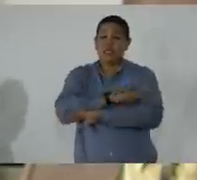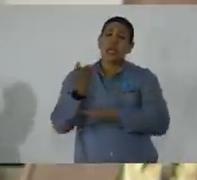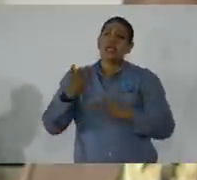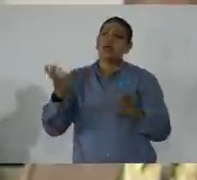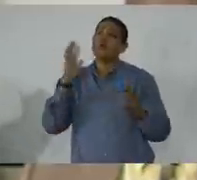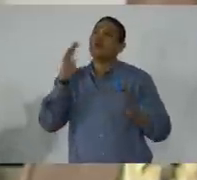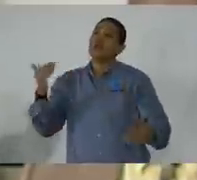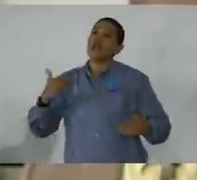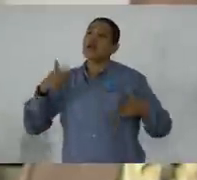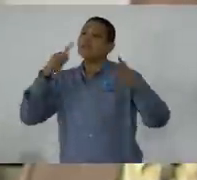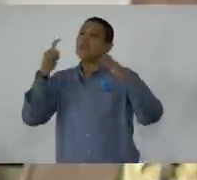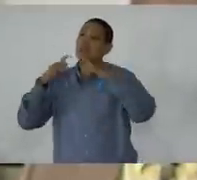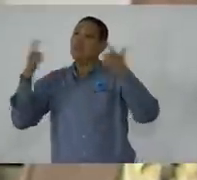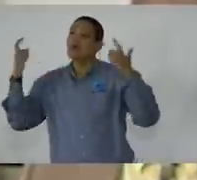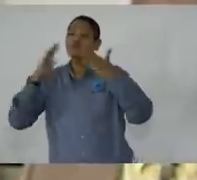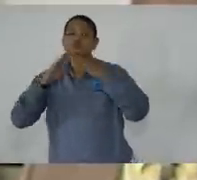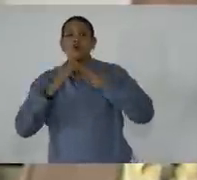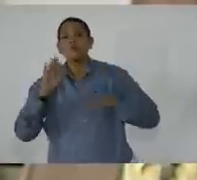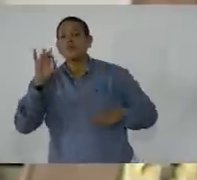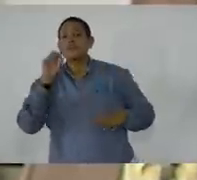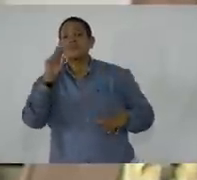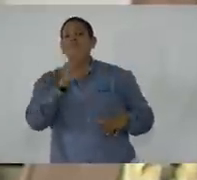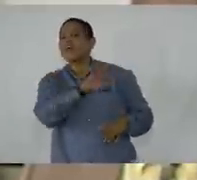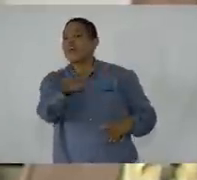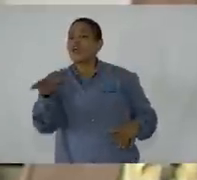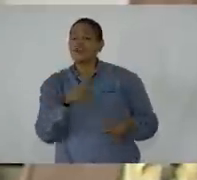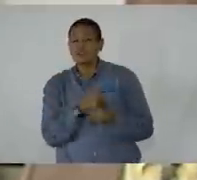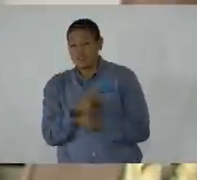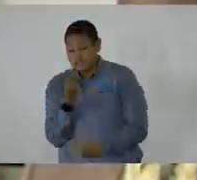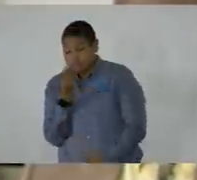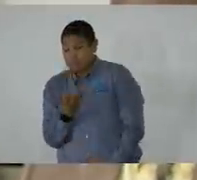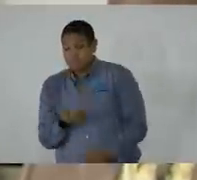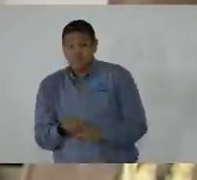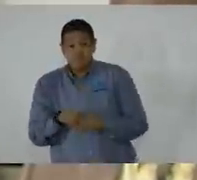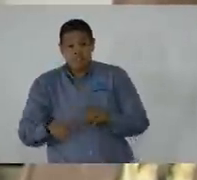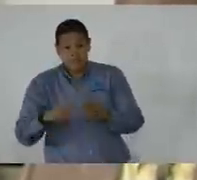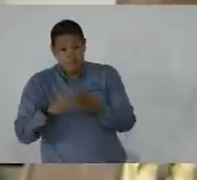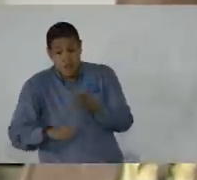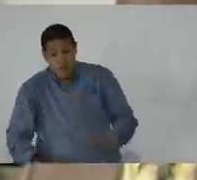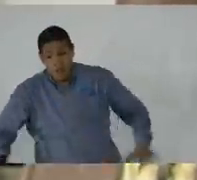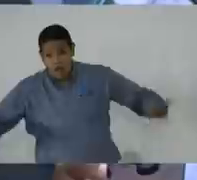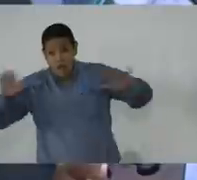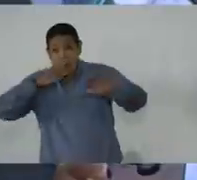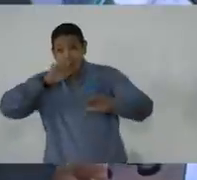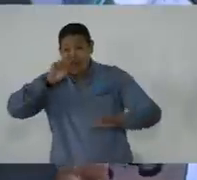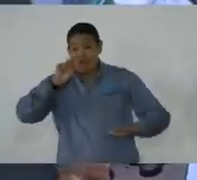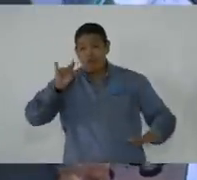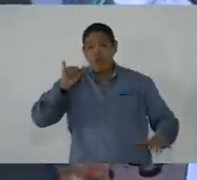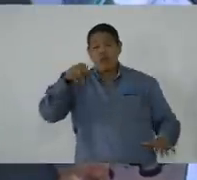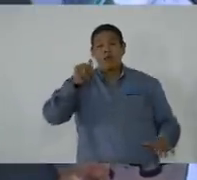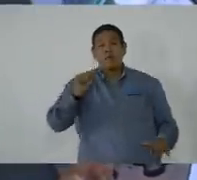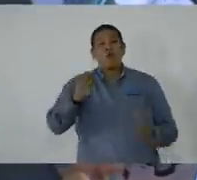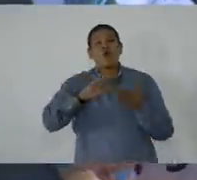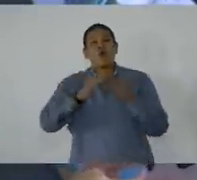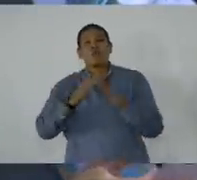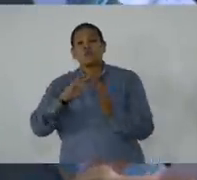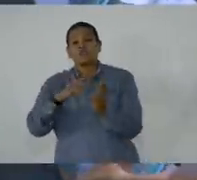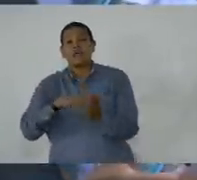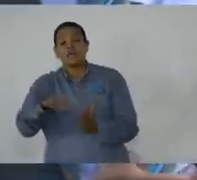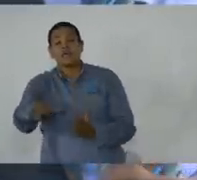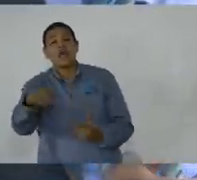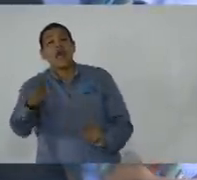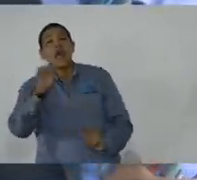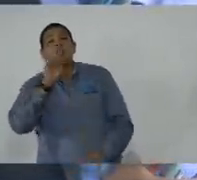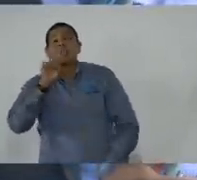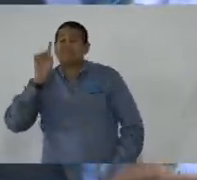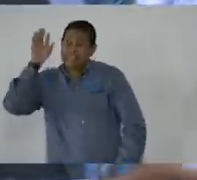host the largest community fair ever seen in these parts at the Rocky Point Community Center, with a raft